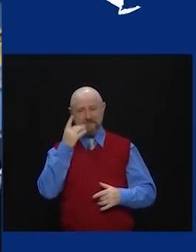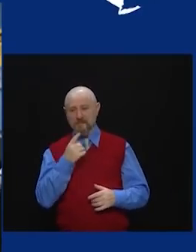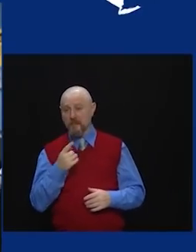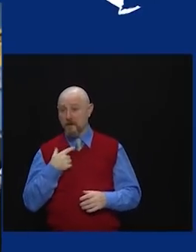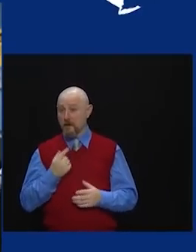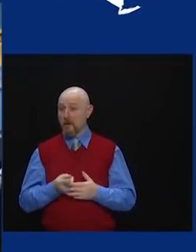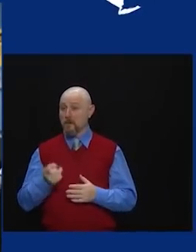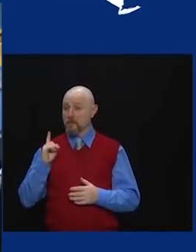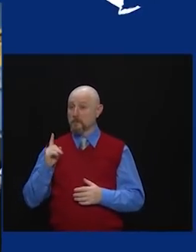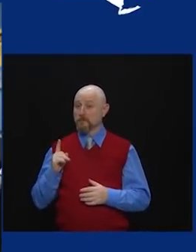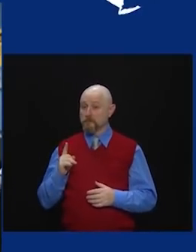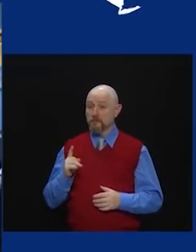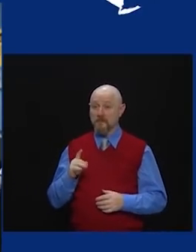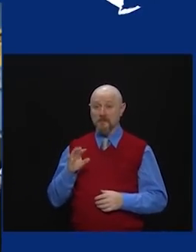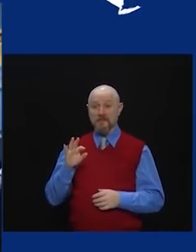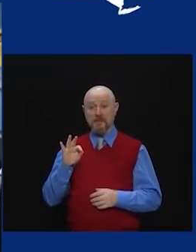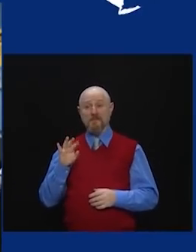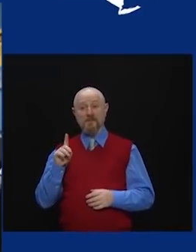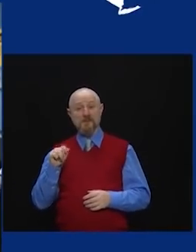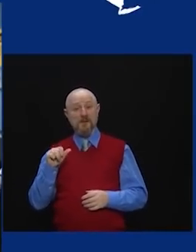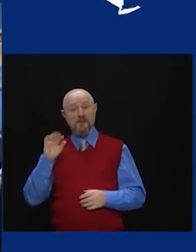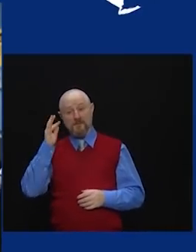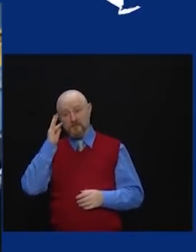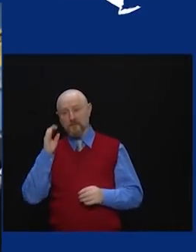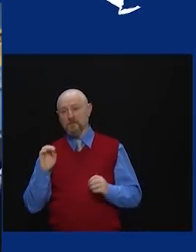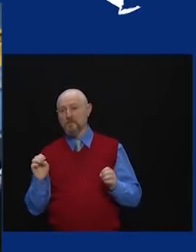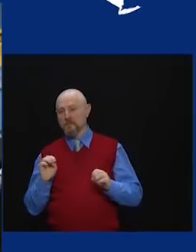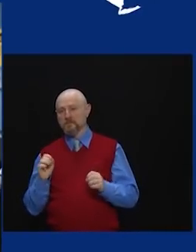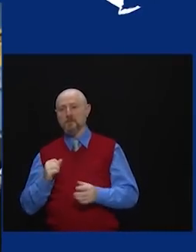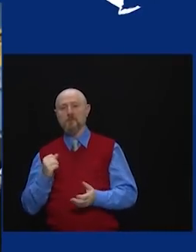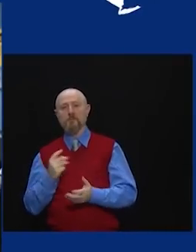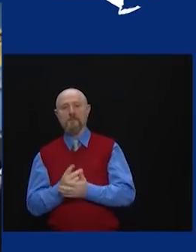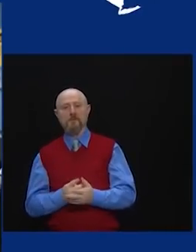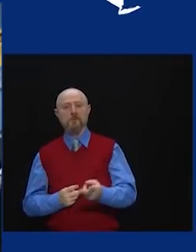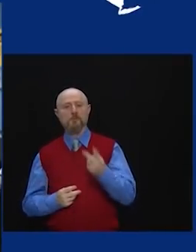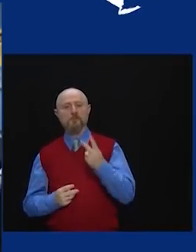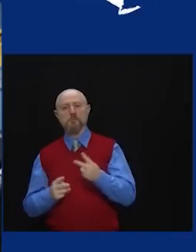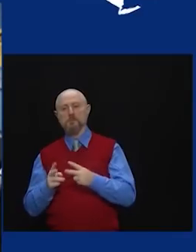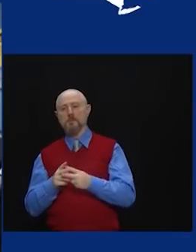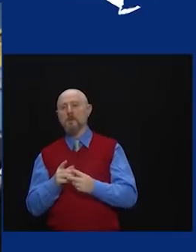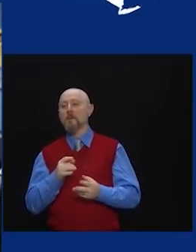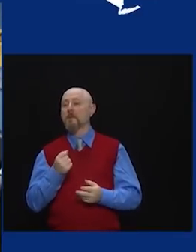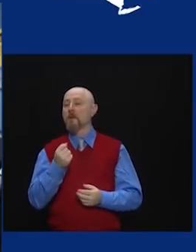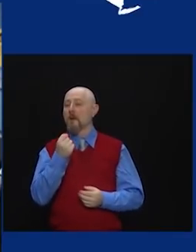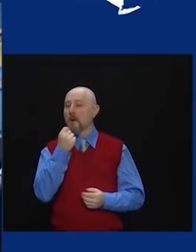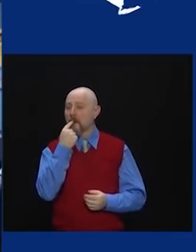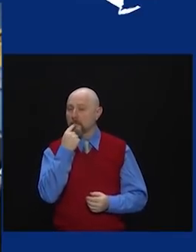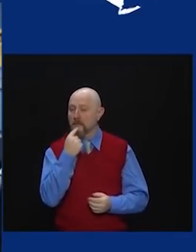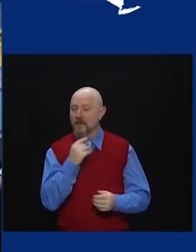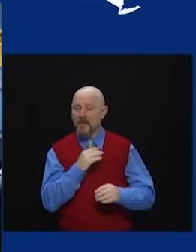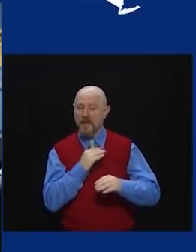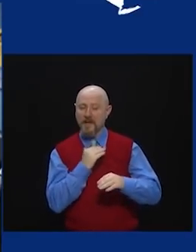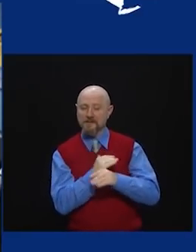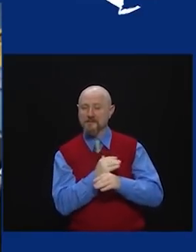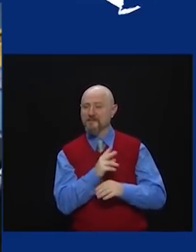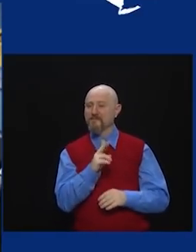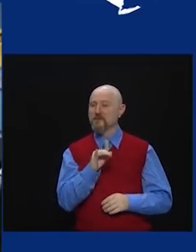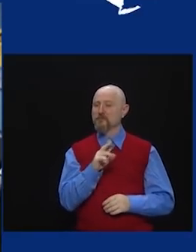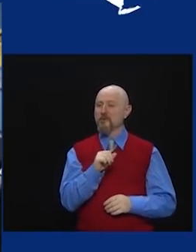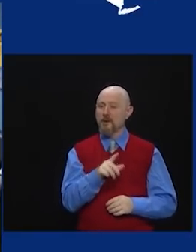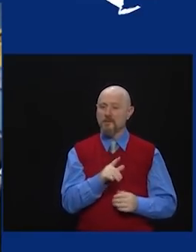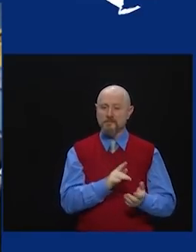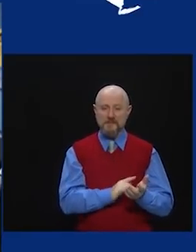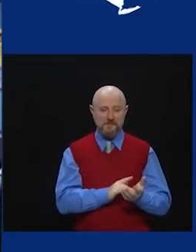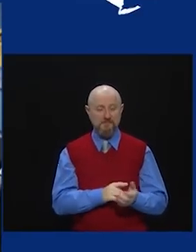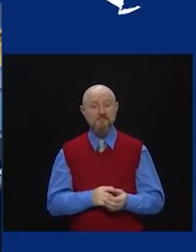emergency approval to 2 oral antiviral drugs. Before that, monoclonal antibodies